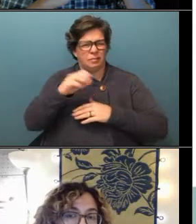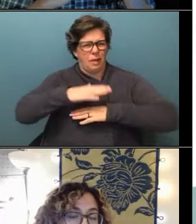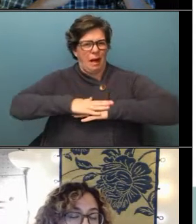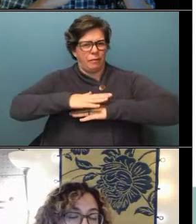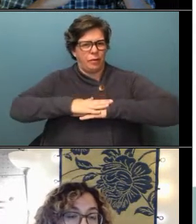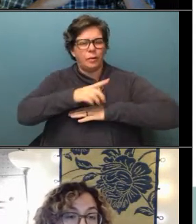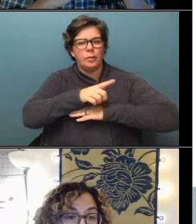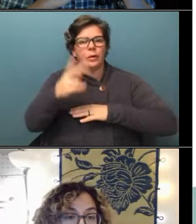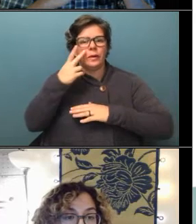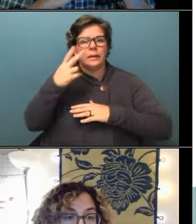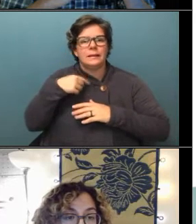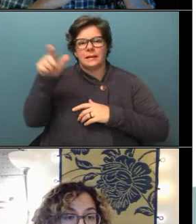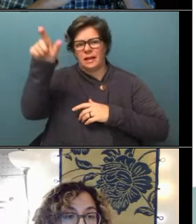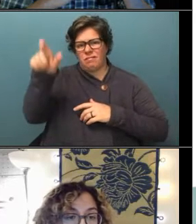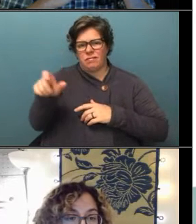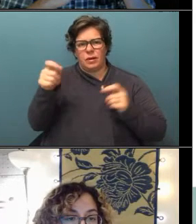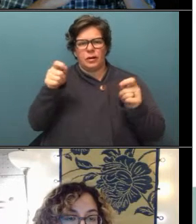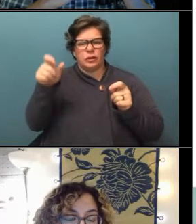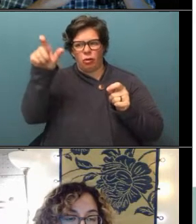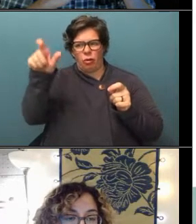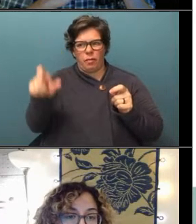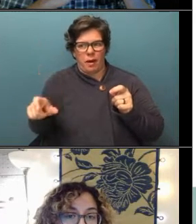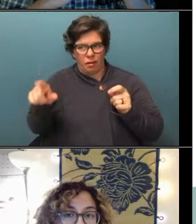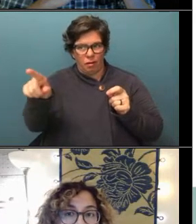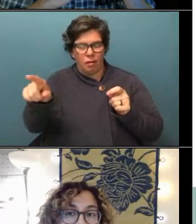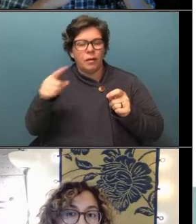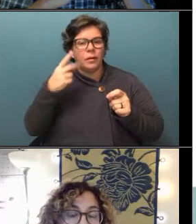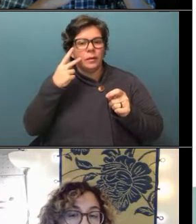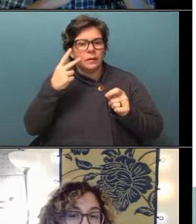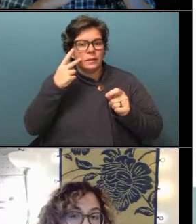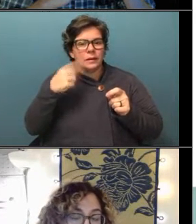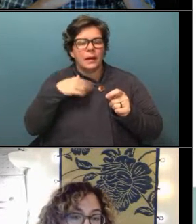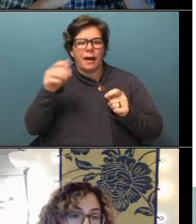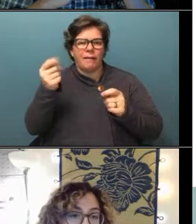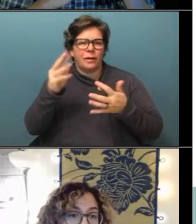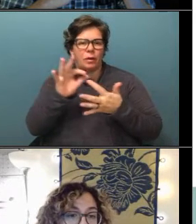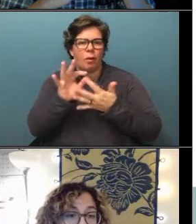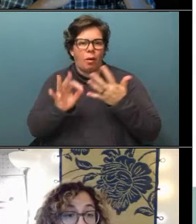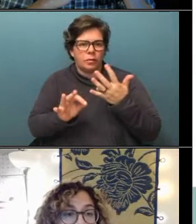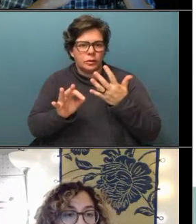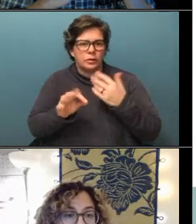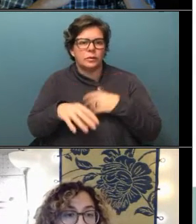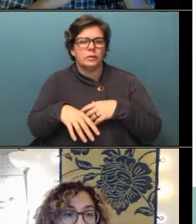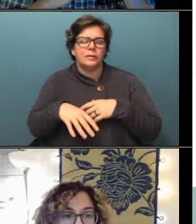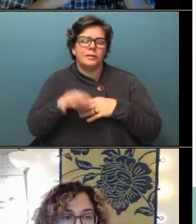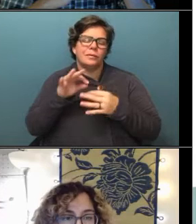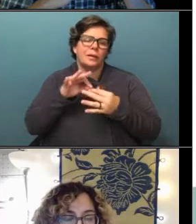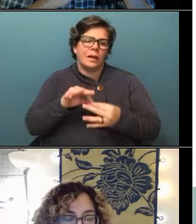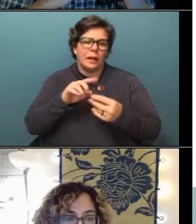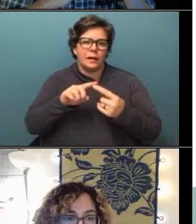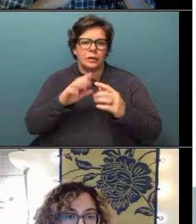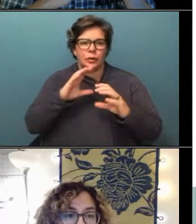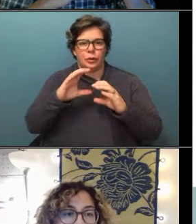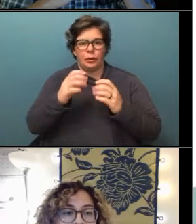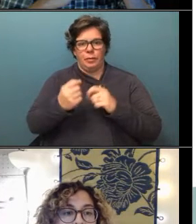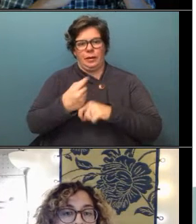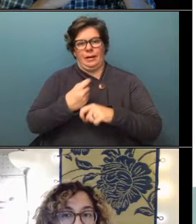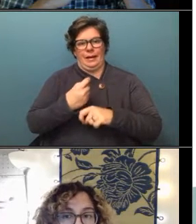have a control panel, and within this control panel, you will have a couple of options as far as communicating with